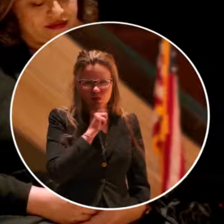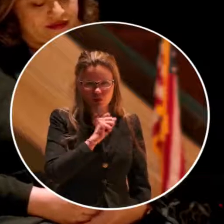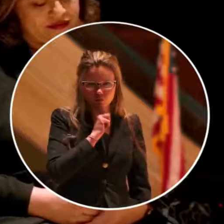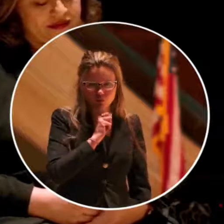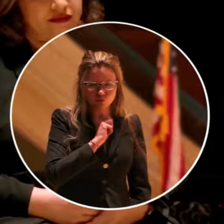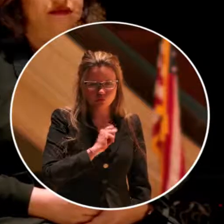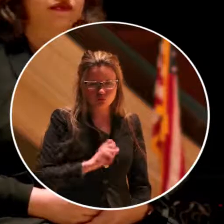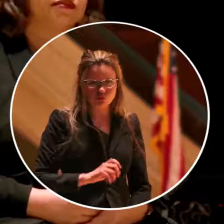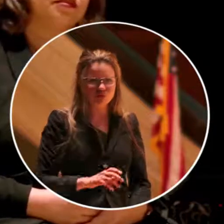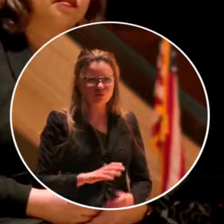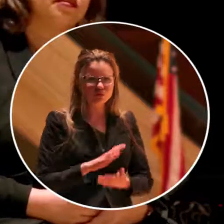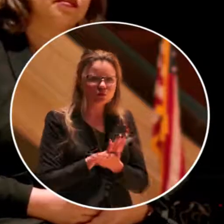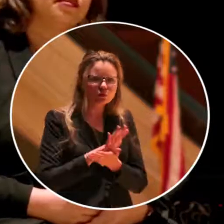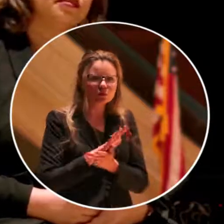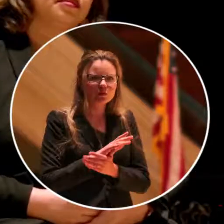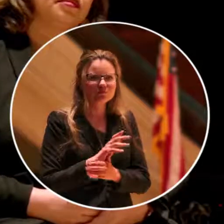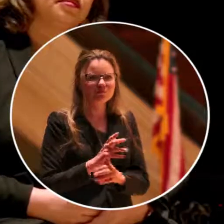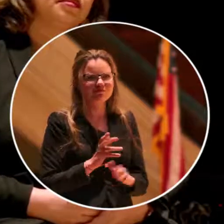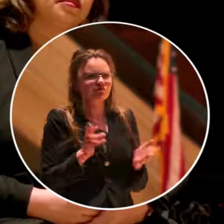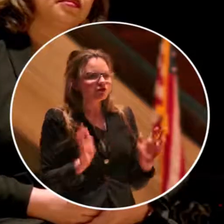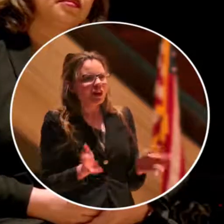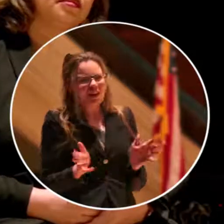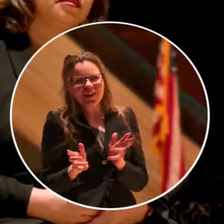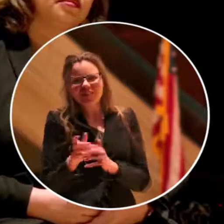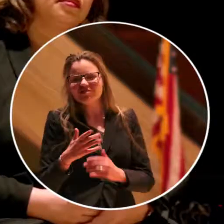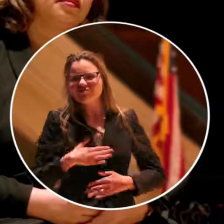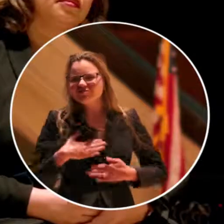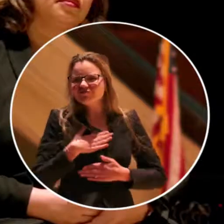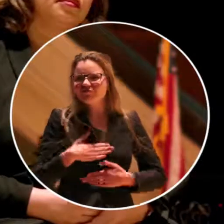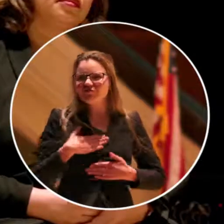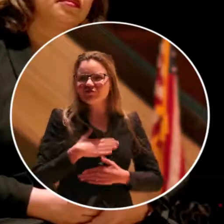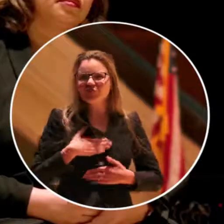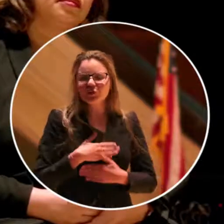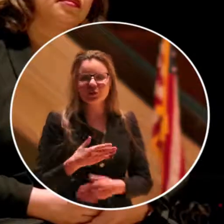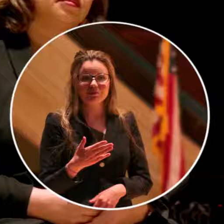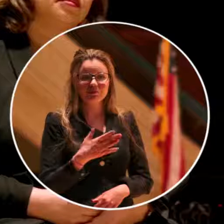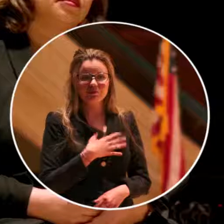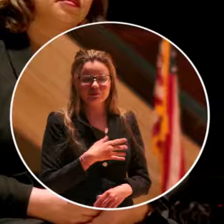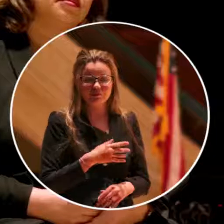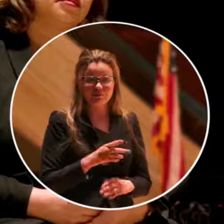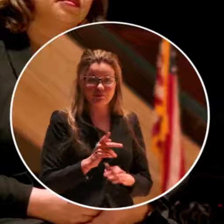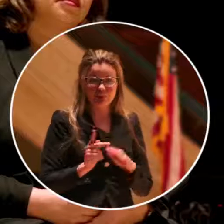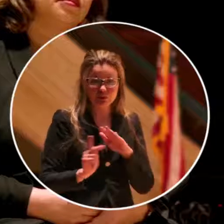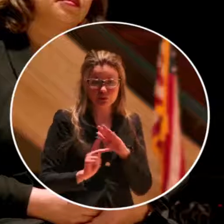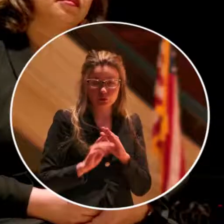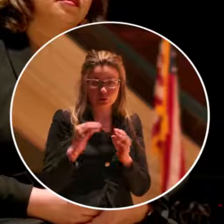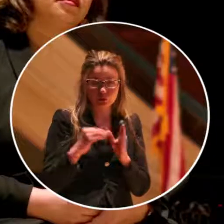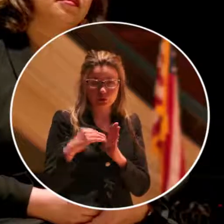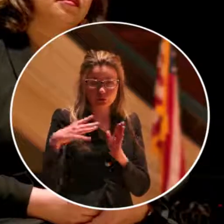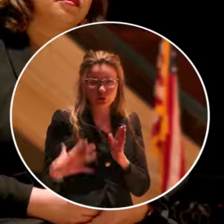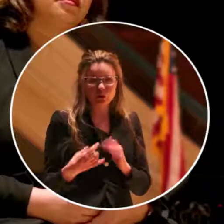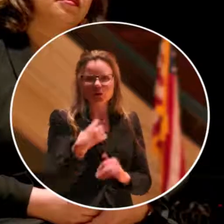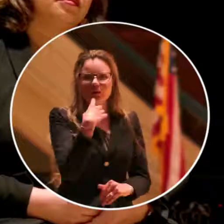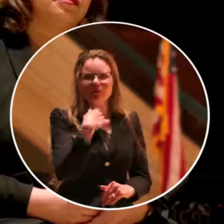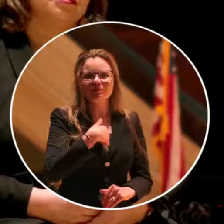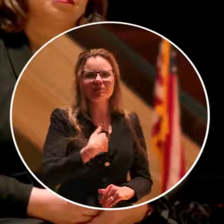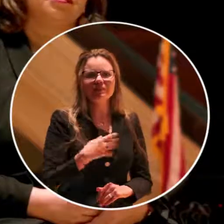I loved to chat, was easily distracted, and according to my kindergarten teacher, I would never be